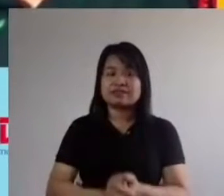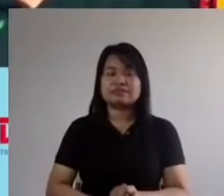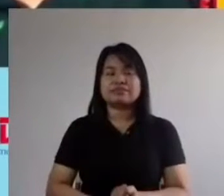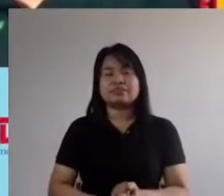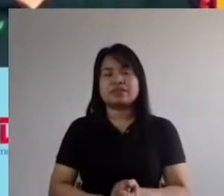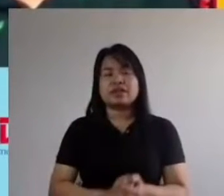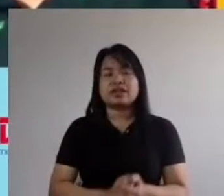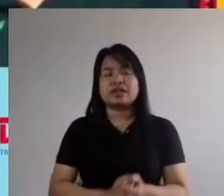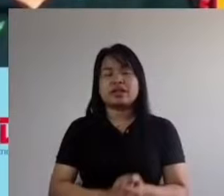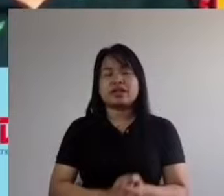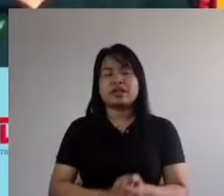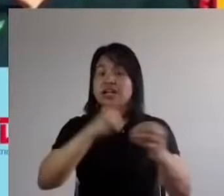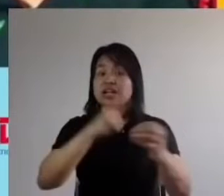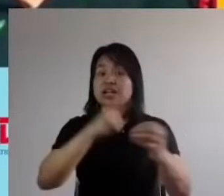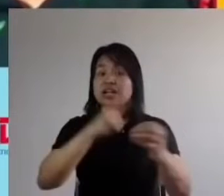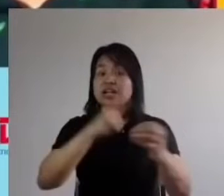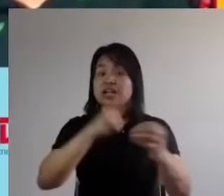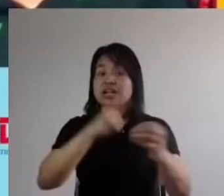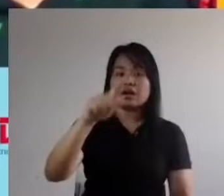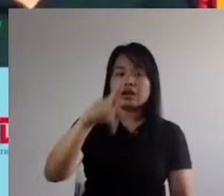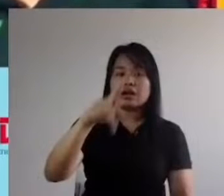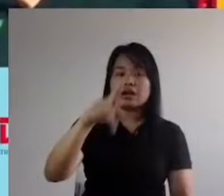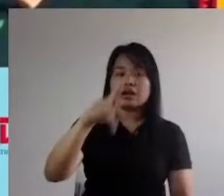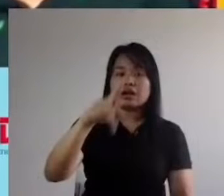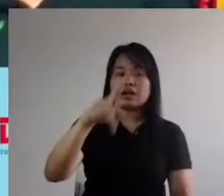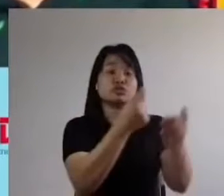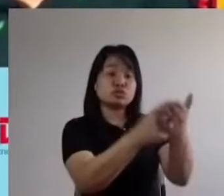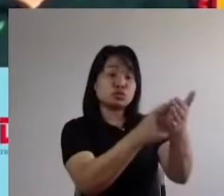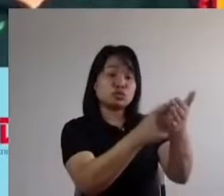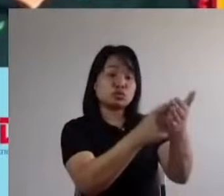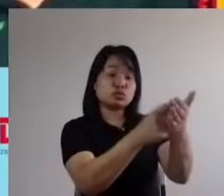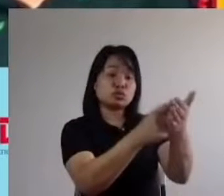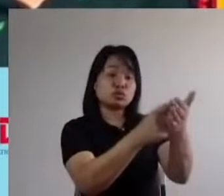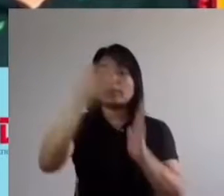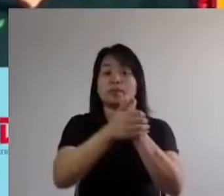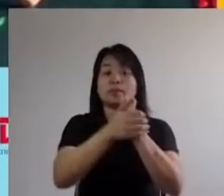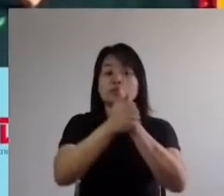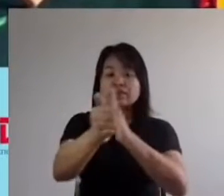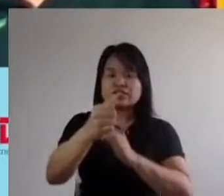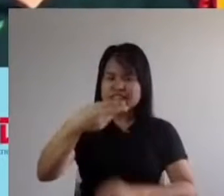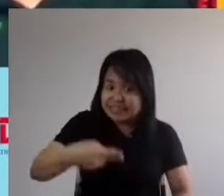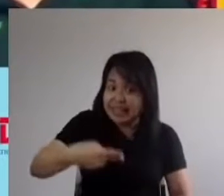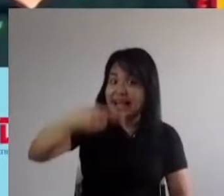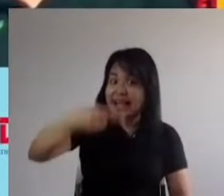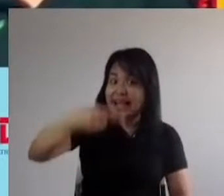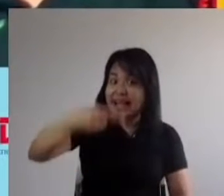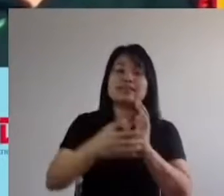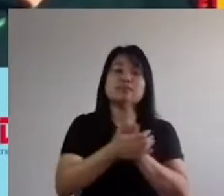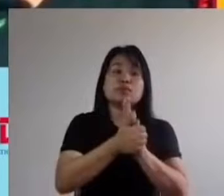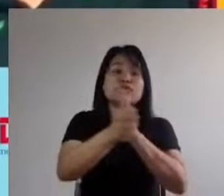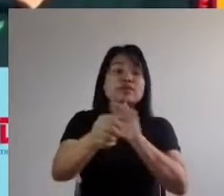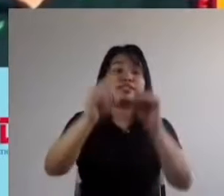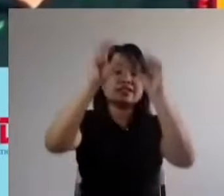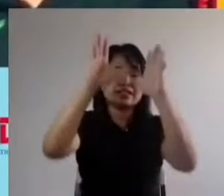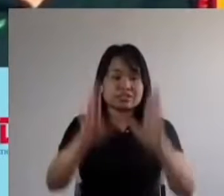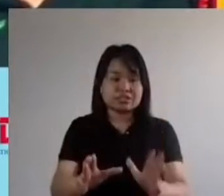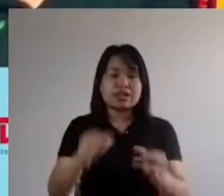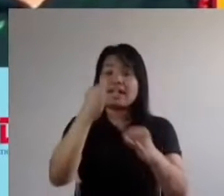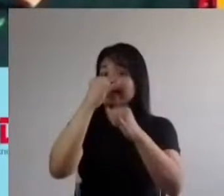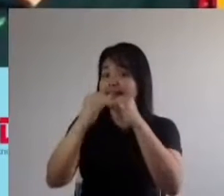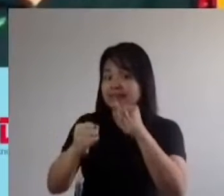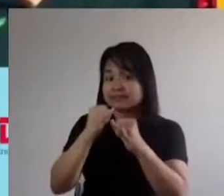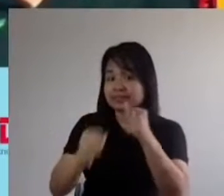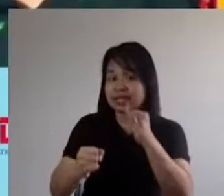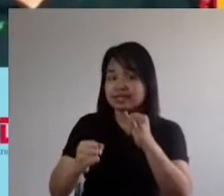about the RPMS tools for proficient and highly proficient teachers. And the last part will be devoted